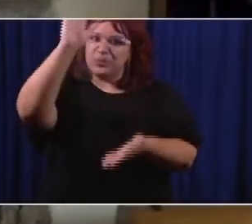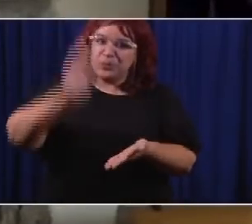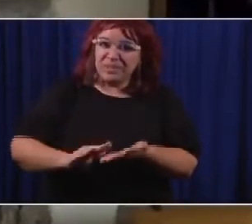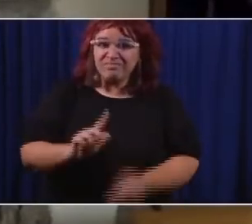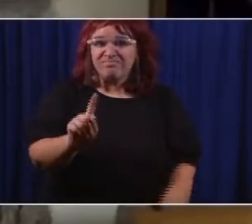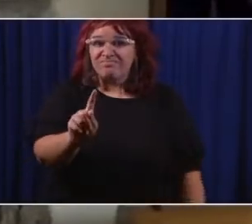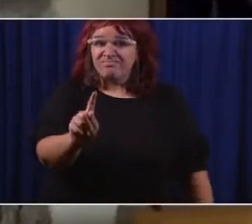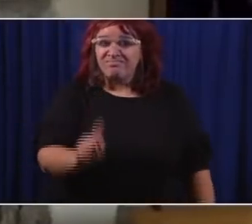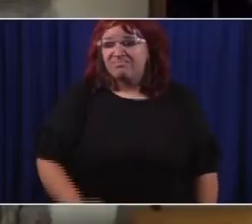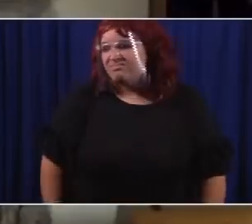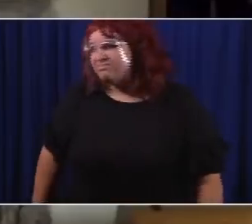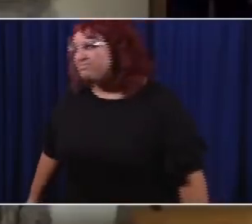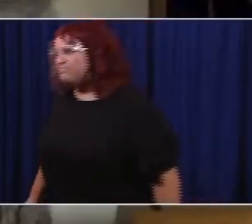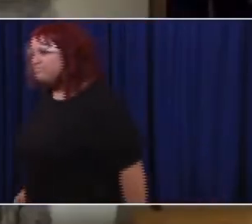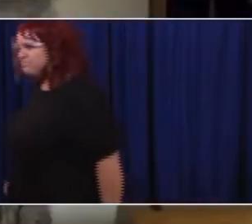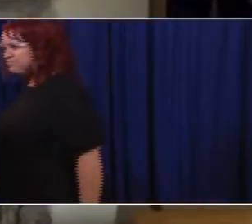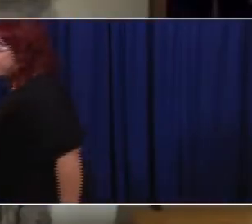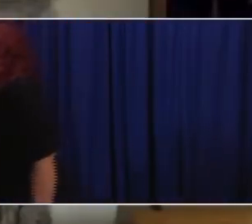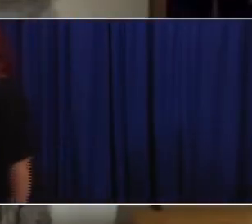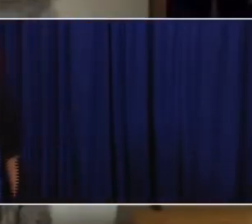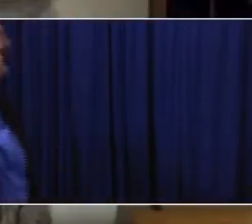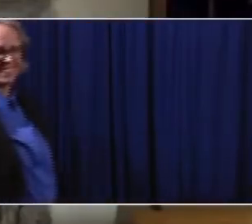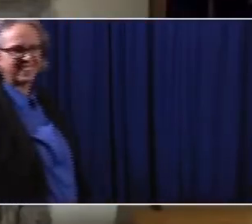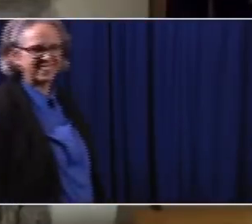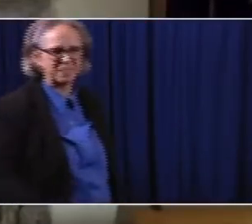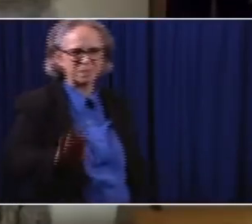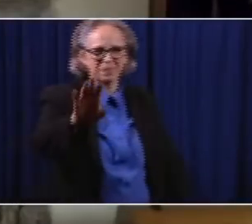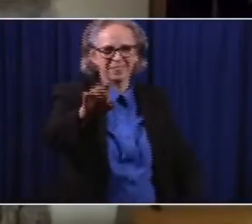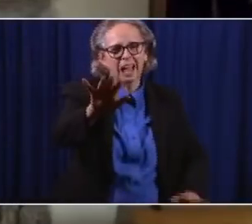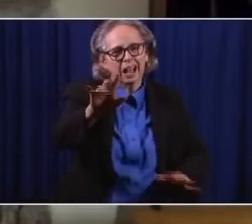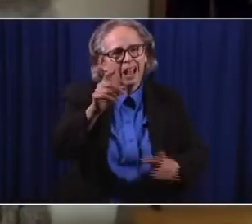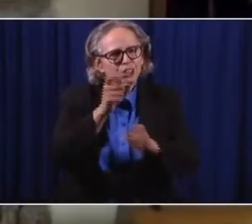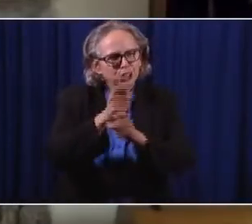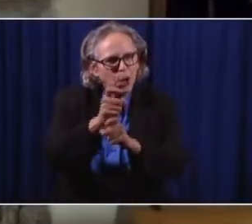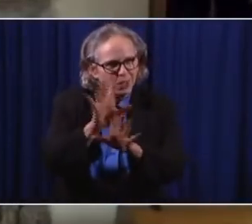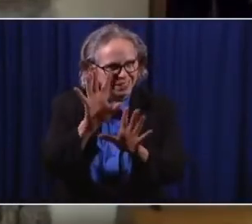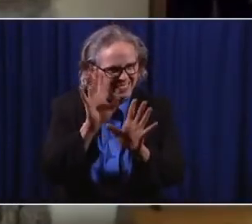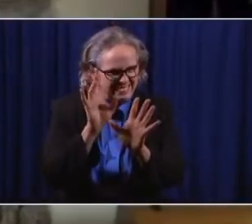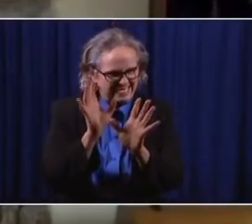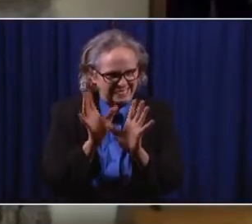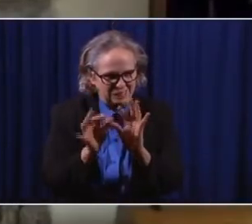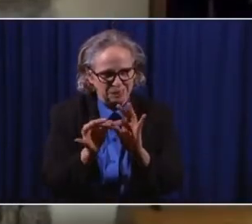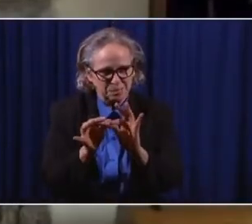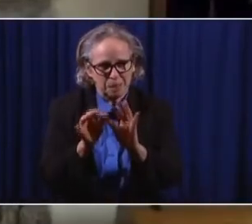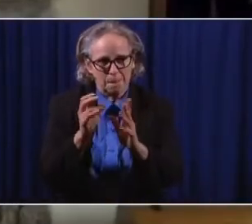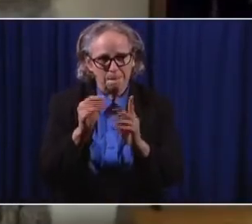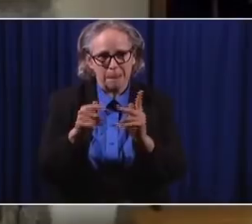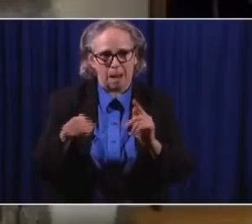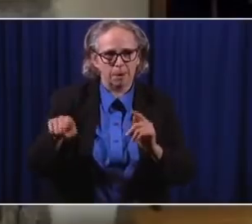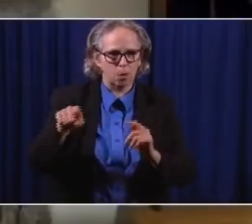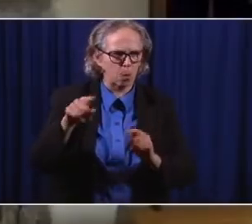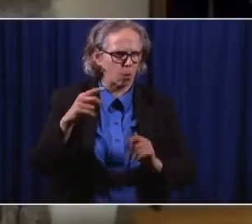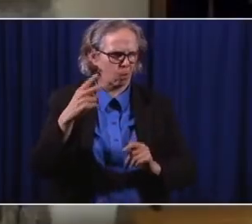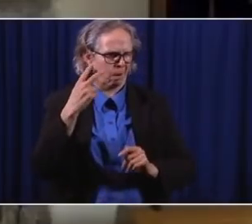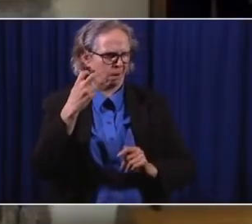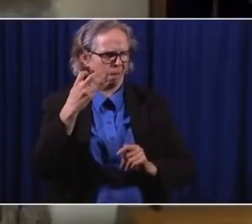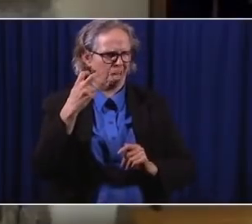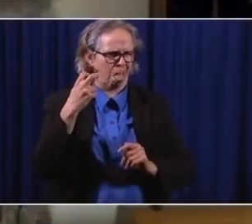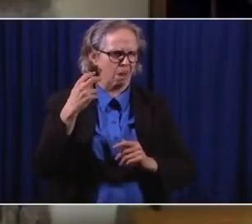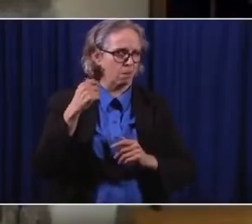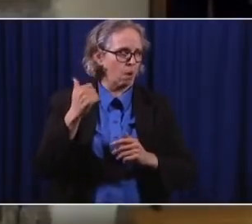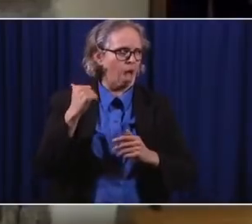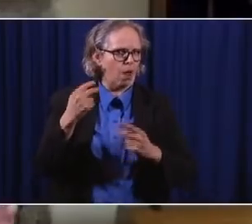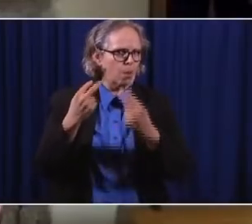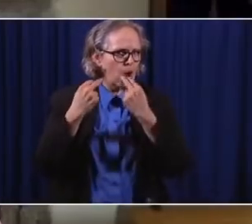this is a little joke, but maybe they're not watching our press conference, and maybe they're not watching you at 6 o'clock on Channel